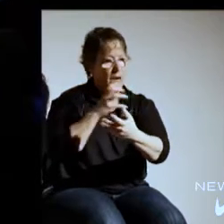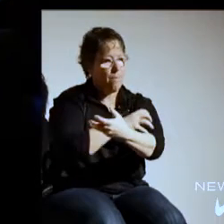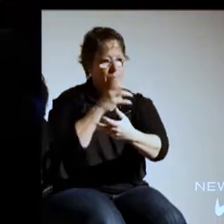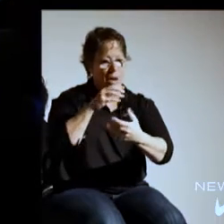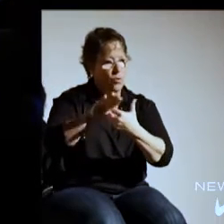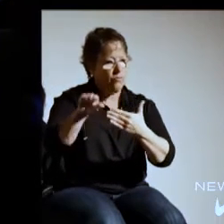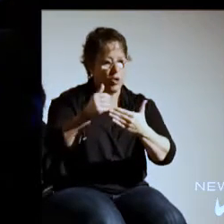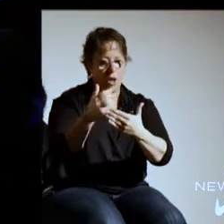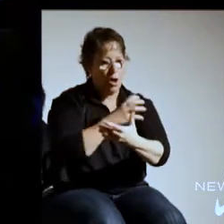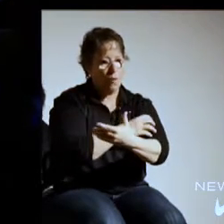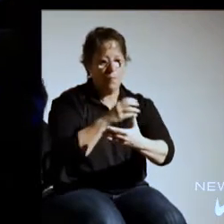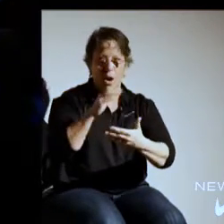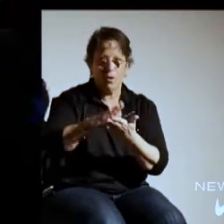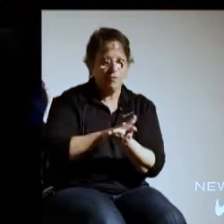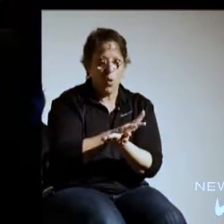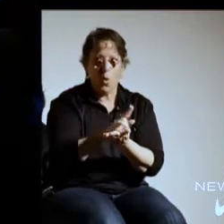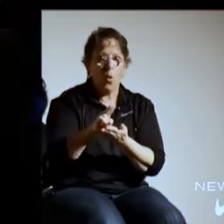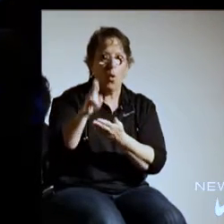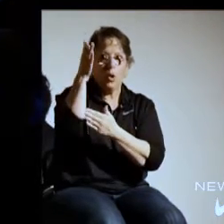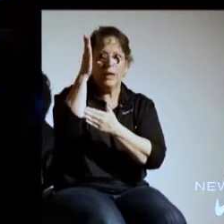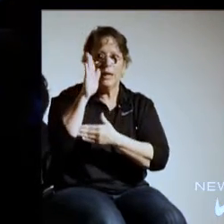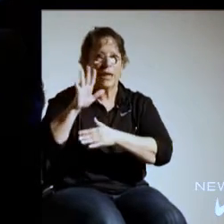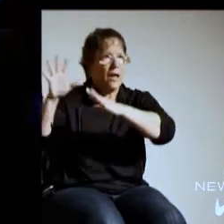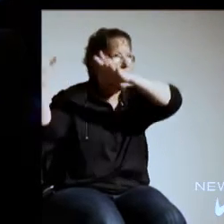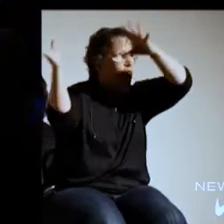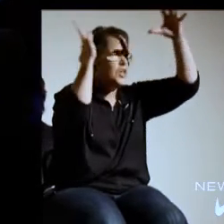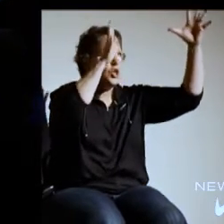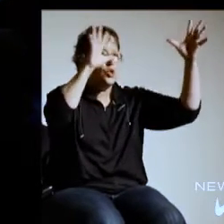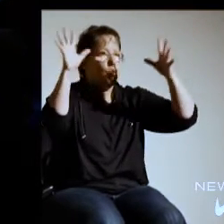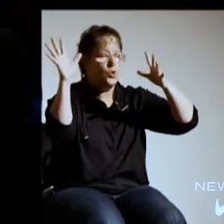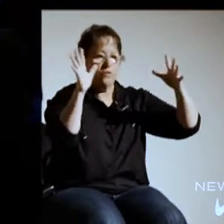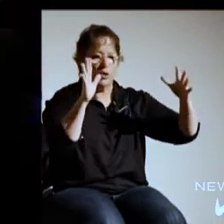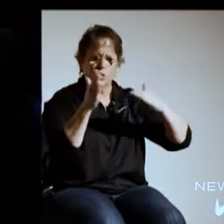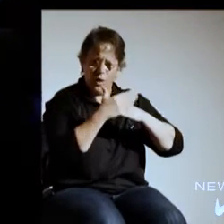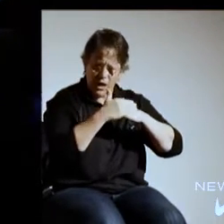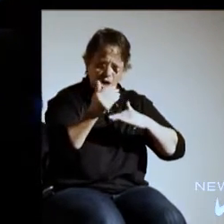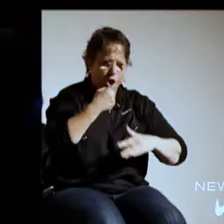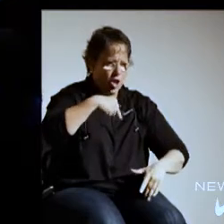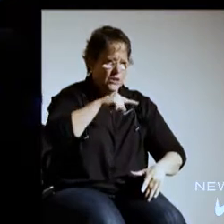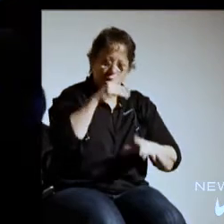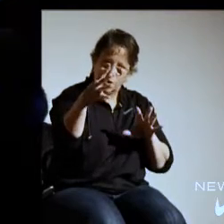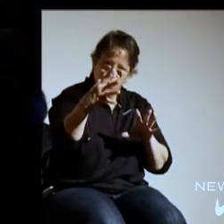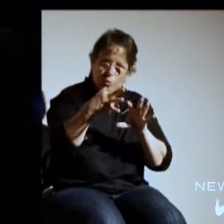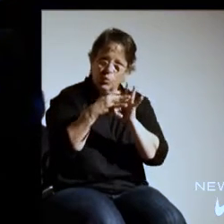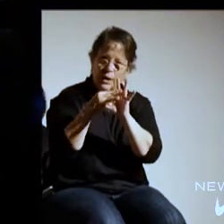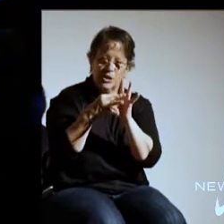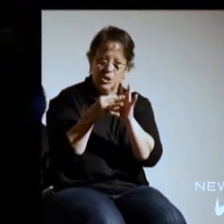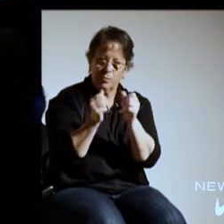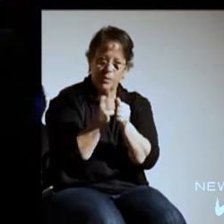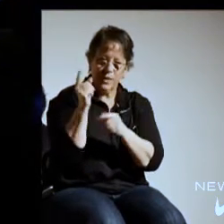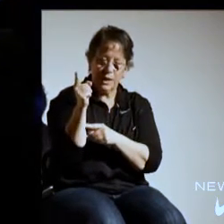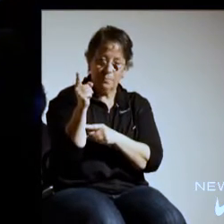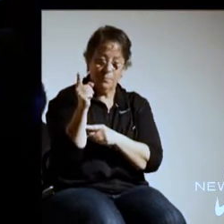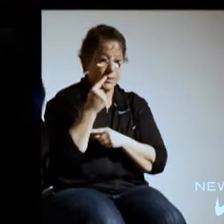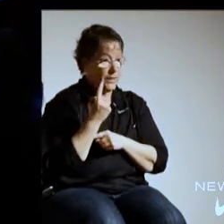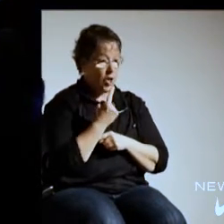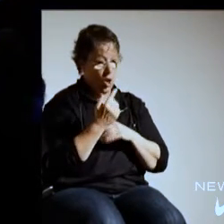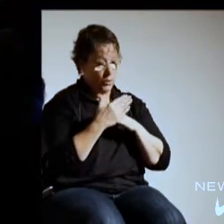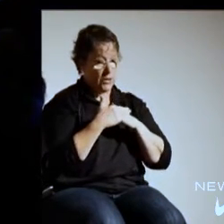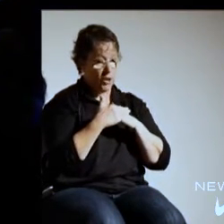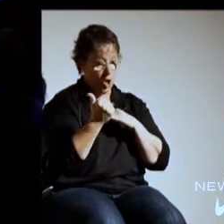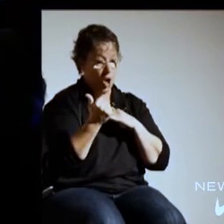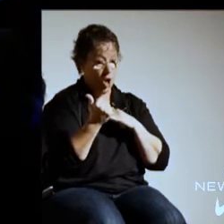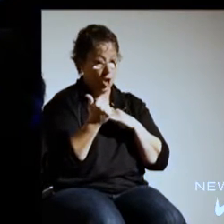all-powerful, all-holy God of the universe calling us into relationship with Him, that's always a call to